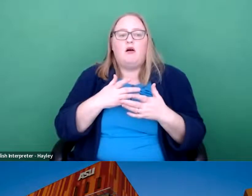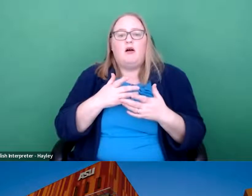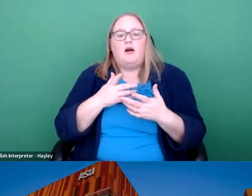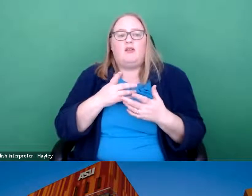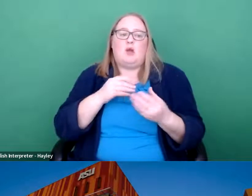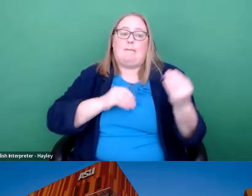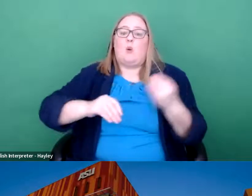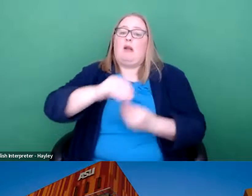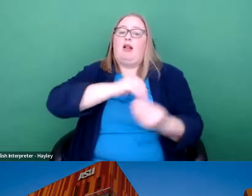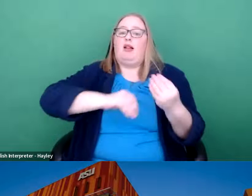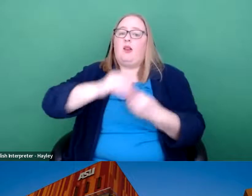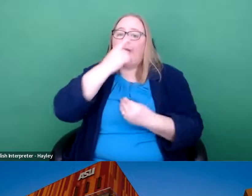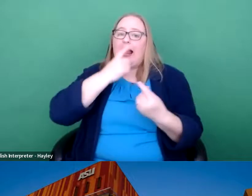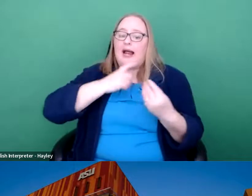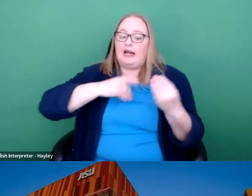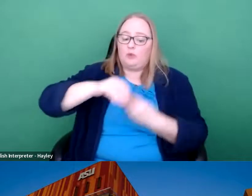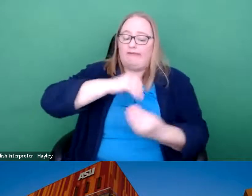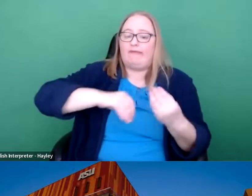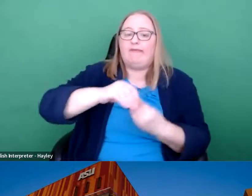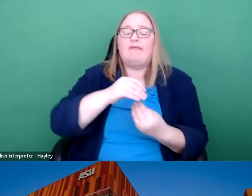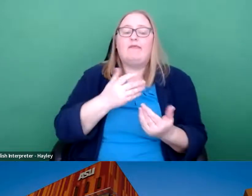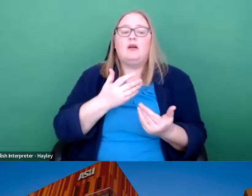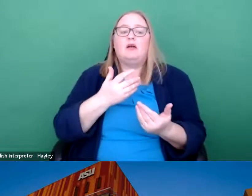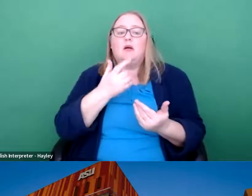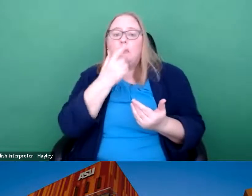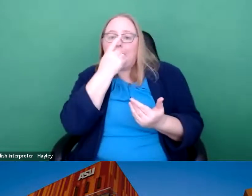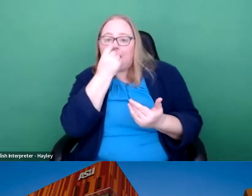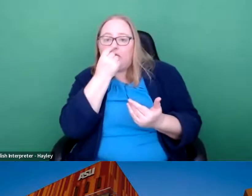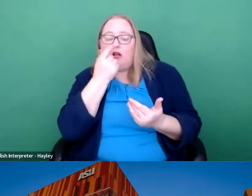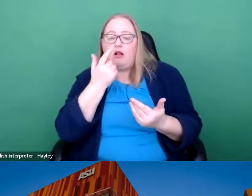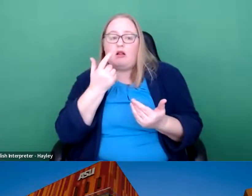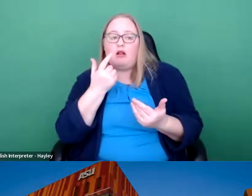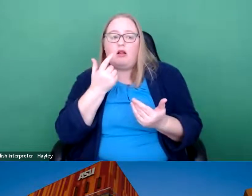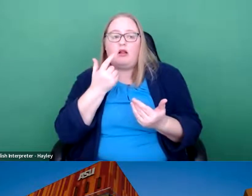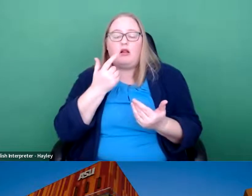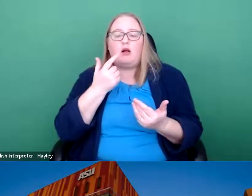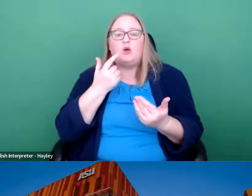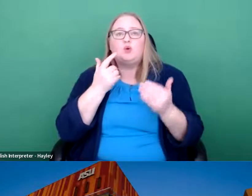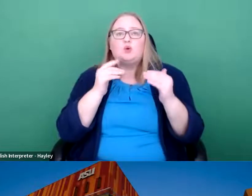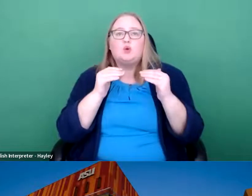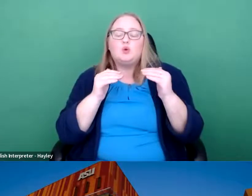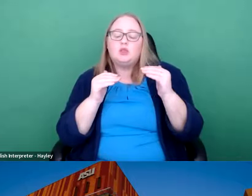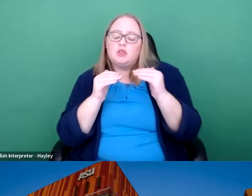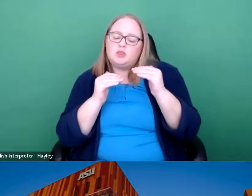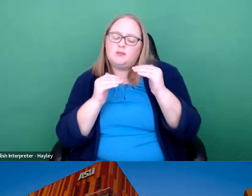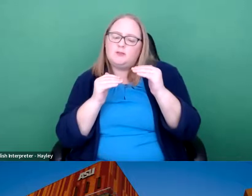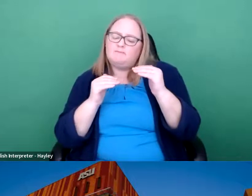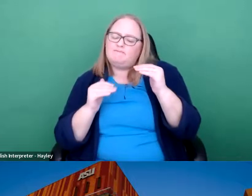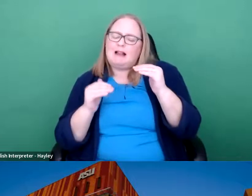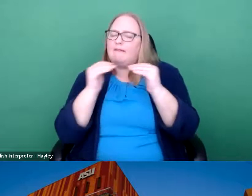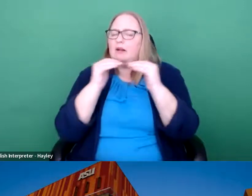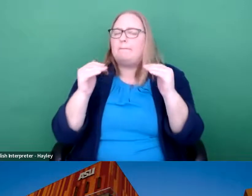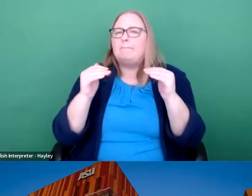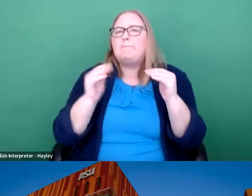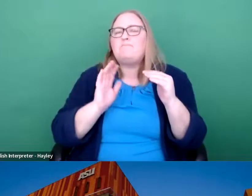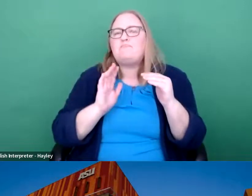approach, that would also mean that it's possible for not to level people up, but to create that collective responsibilities of people actually